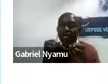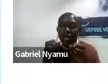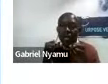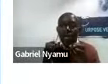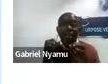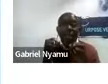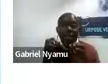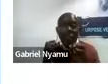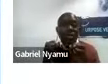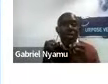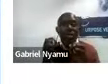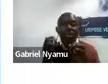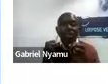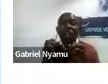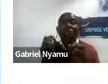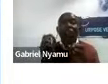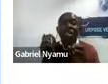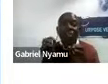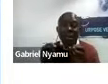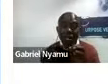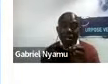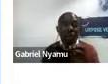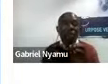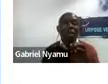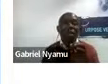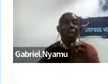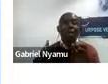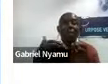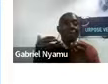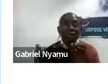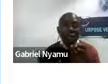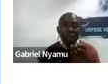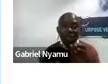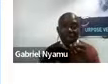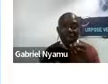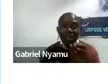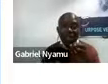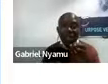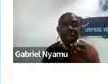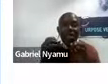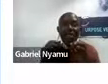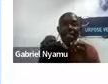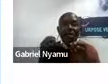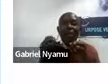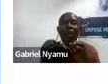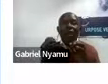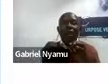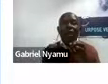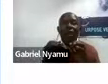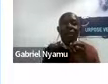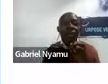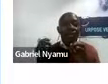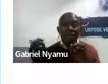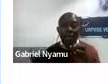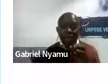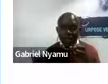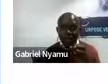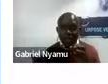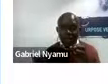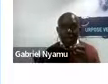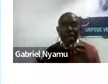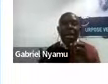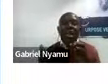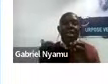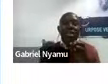people, it's unique, and that actually was a differentiator for his business. I talked about purpose-led organization. That is a way of defining the purpose for that